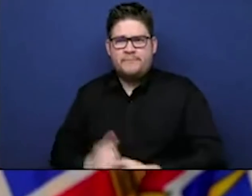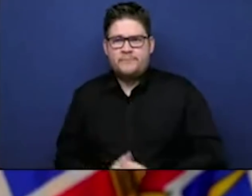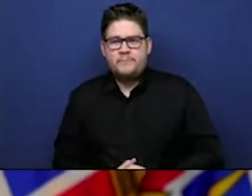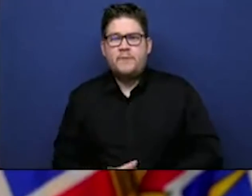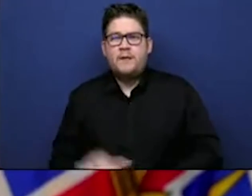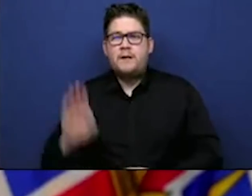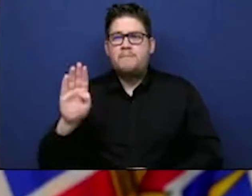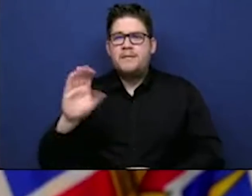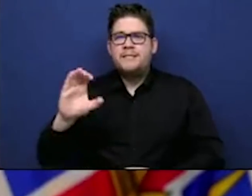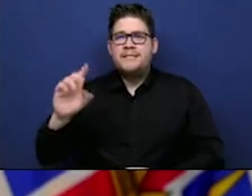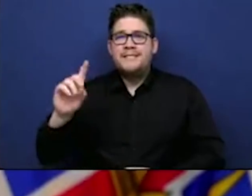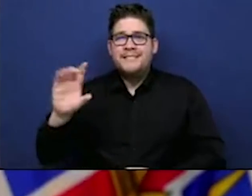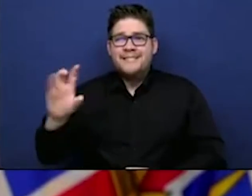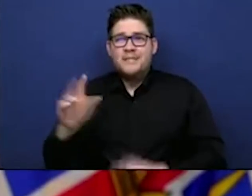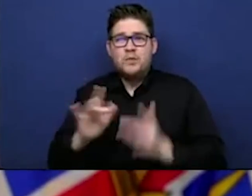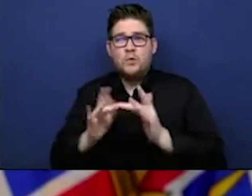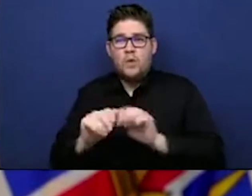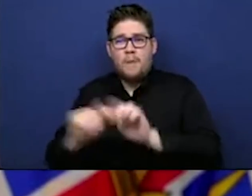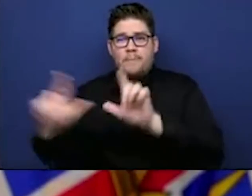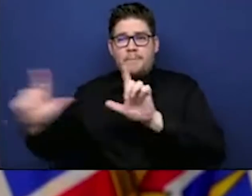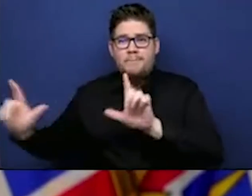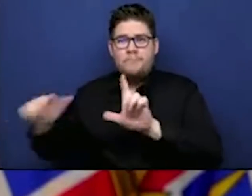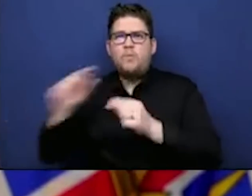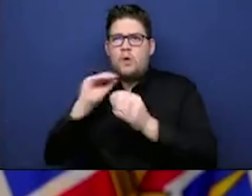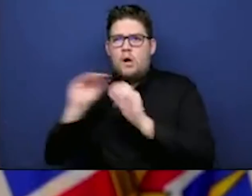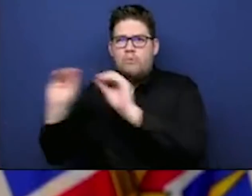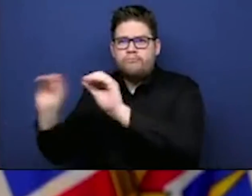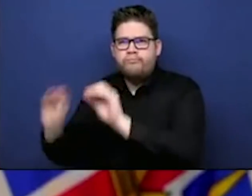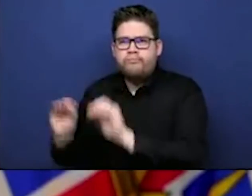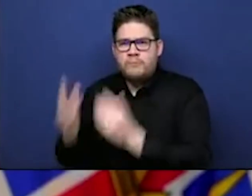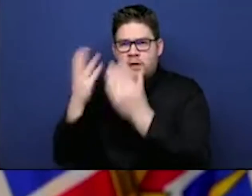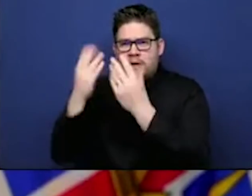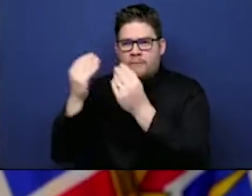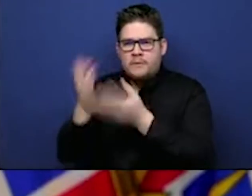date, we've delivered over